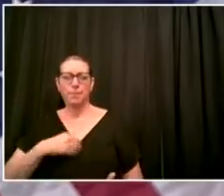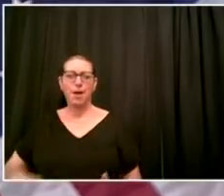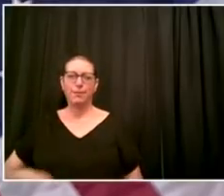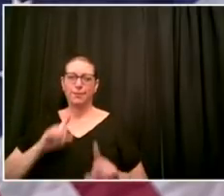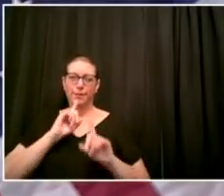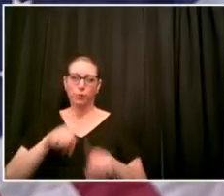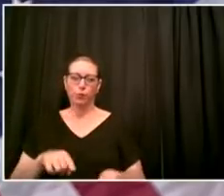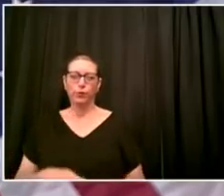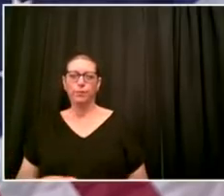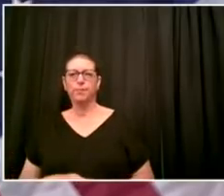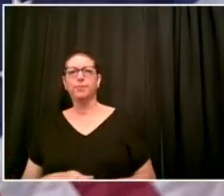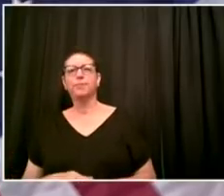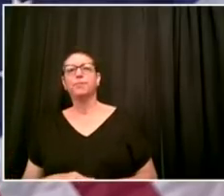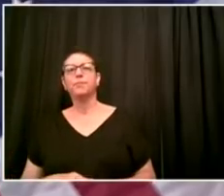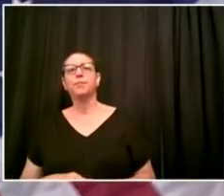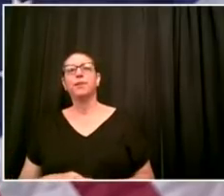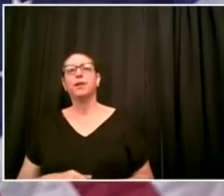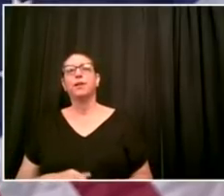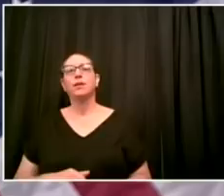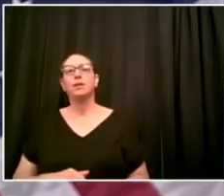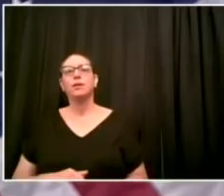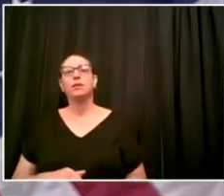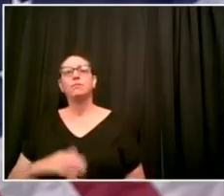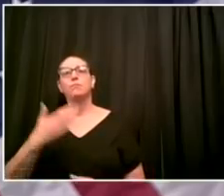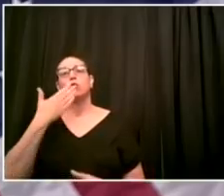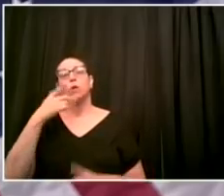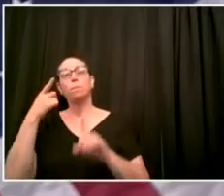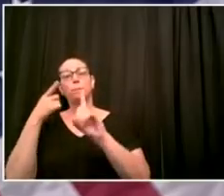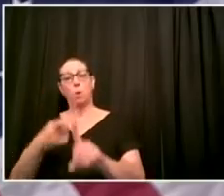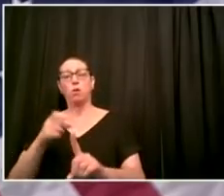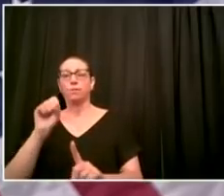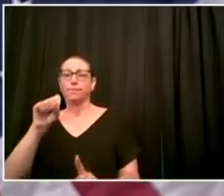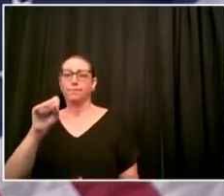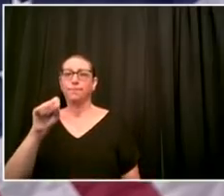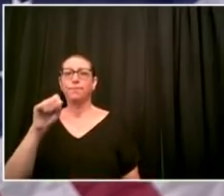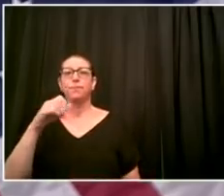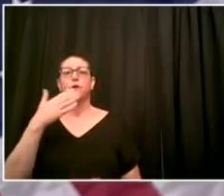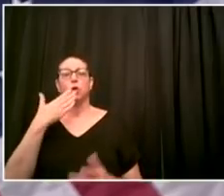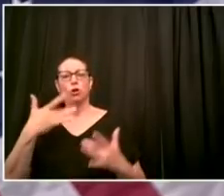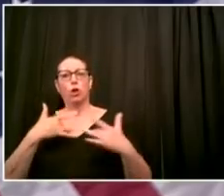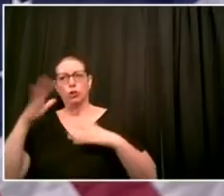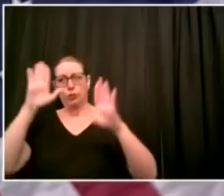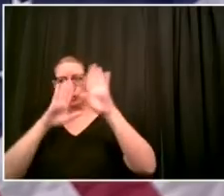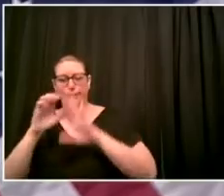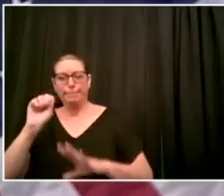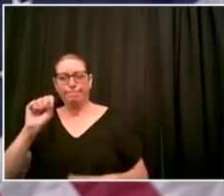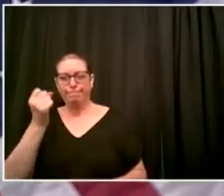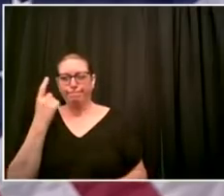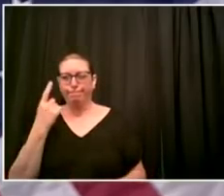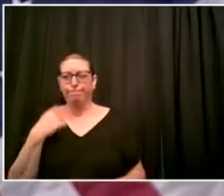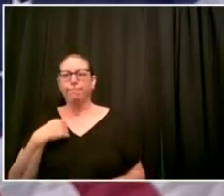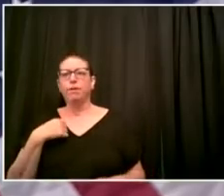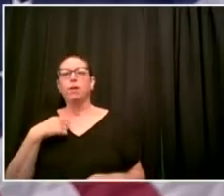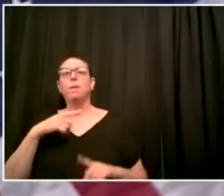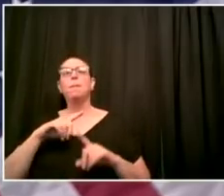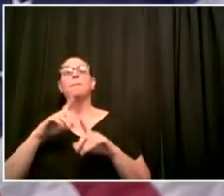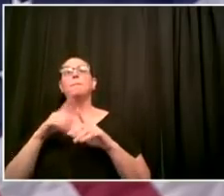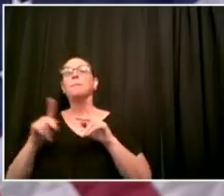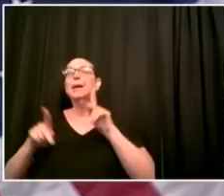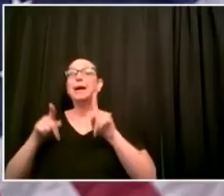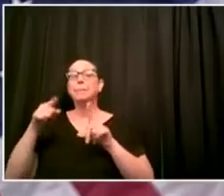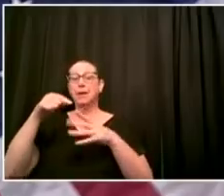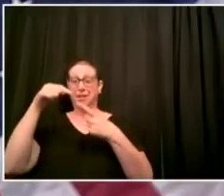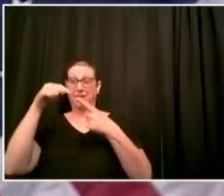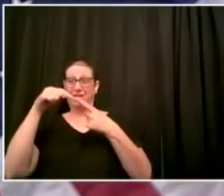Look, I think it's a legitimate point and a legitimate concern you're raising. That is everyone going to want to be as forthcoming as they might be with information, Andrea? I think